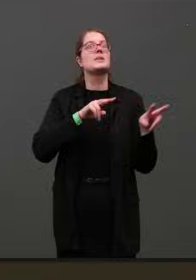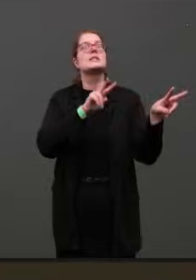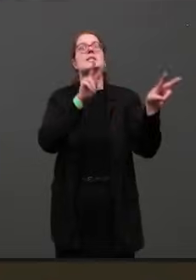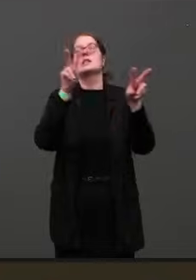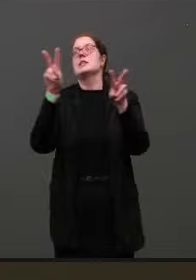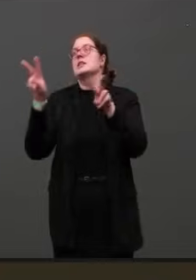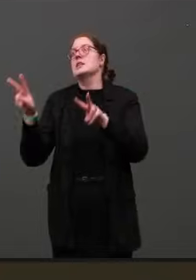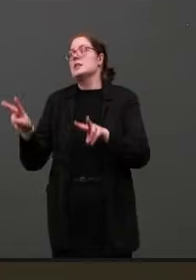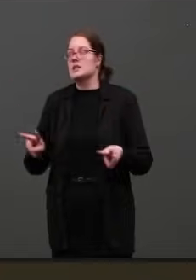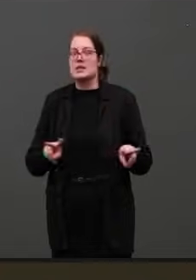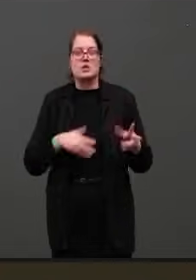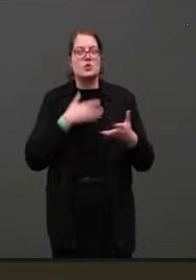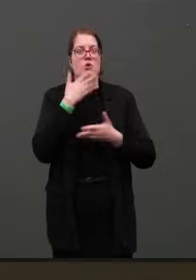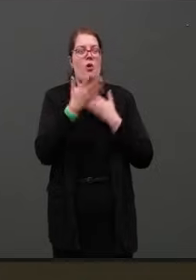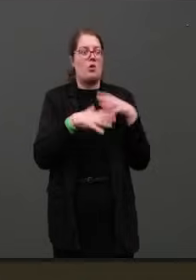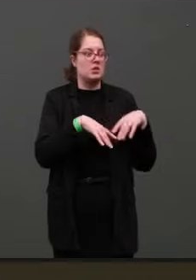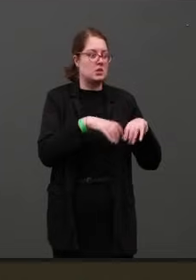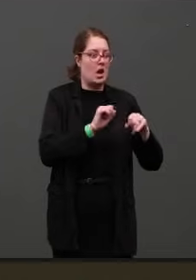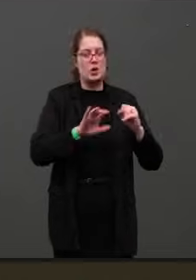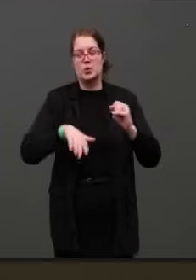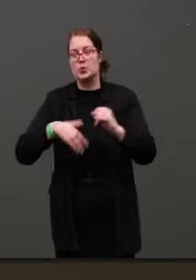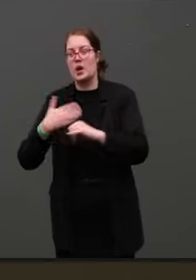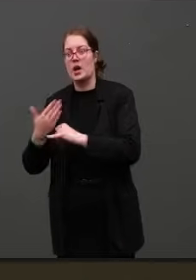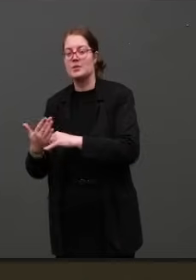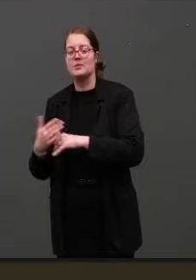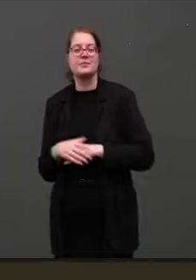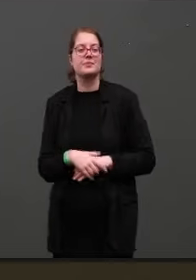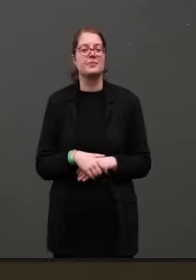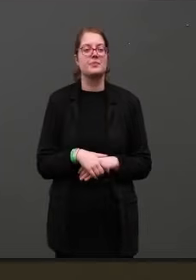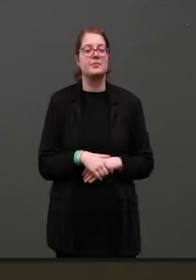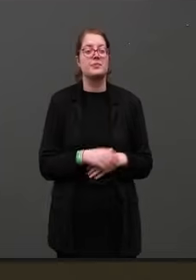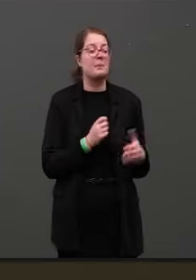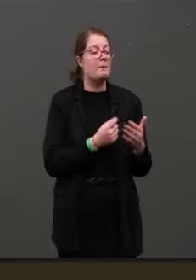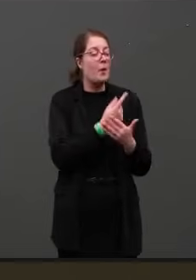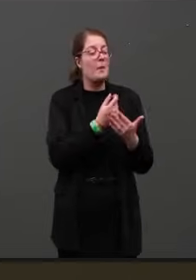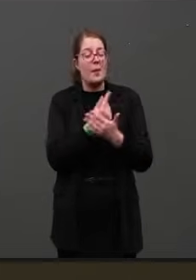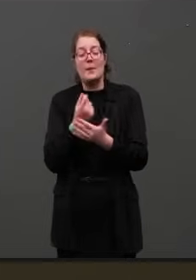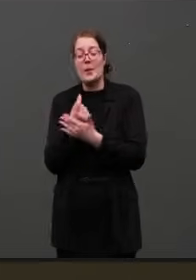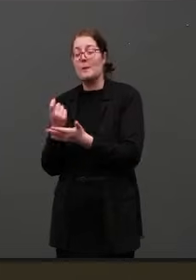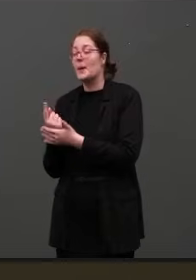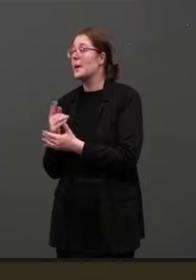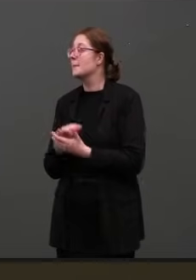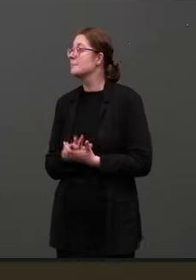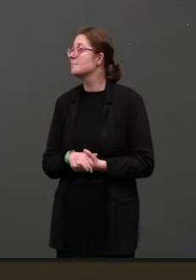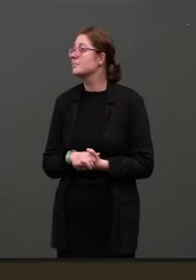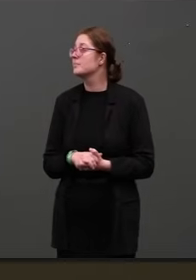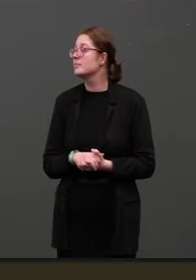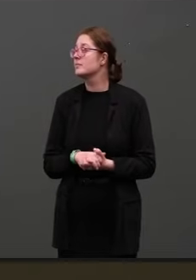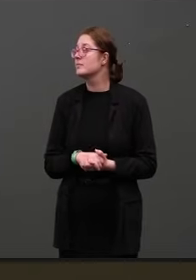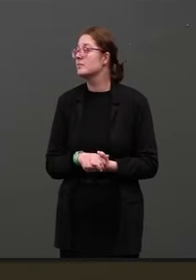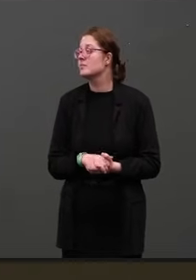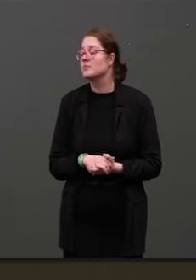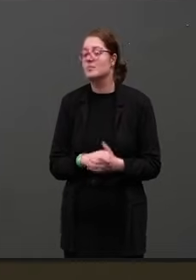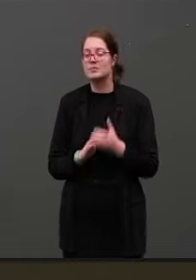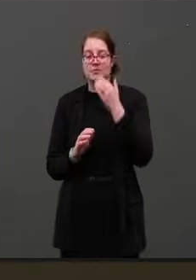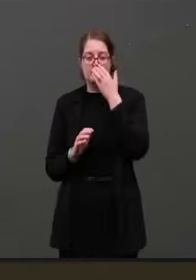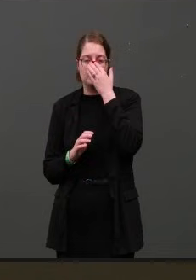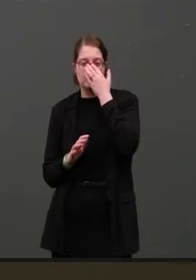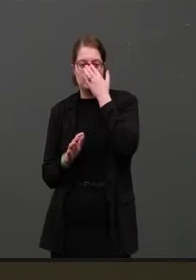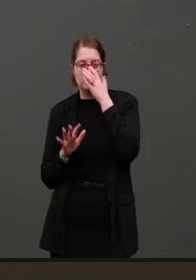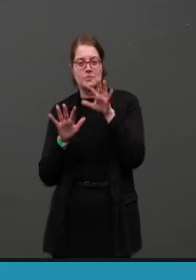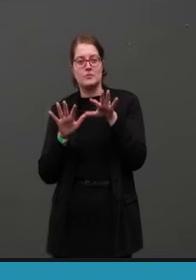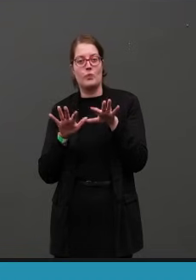thing, from beginning to end and every moment in between. But that is not how audiences